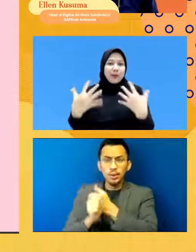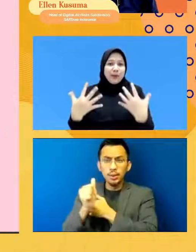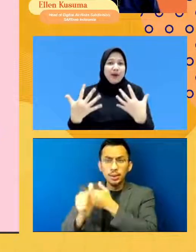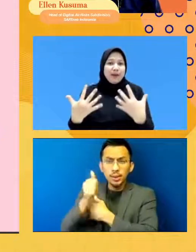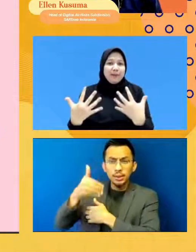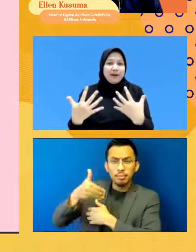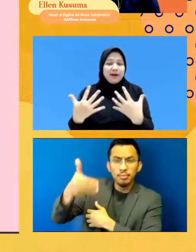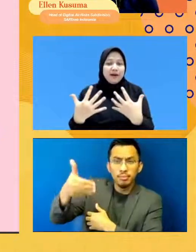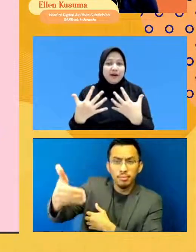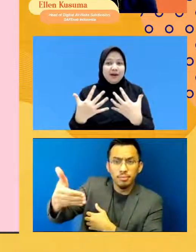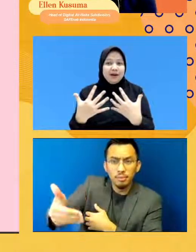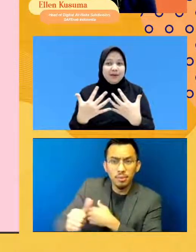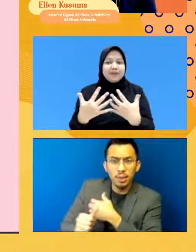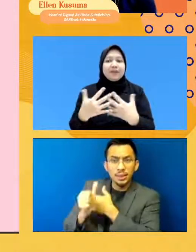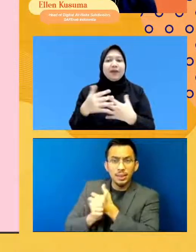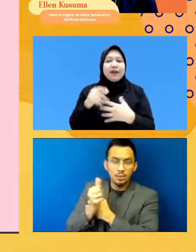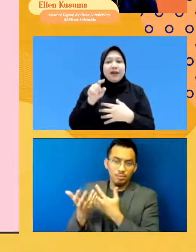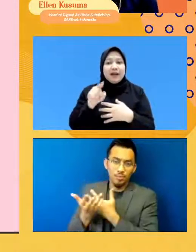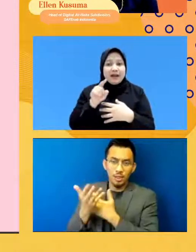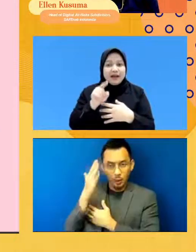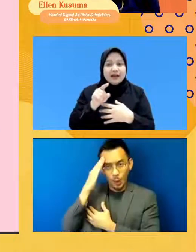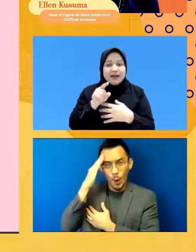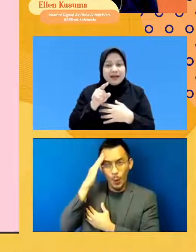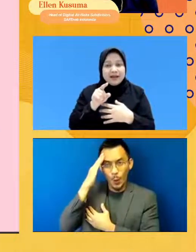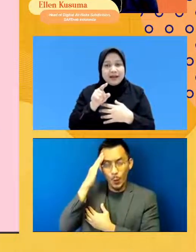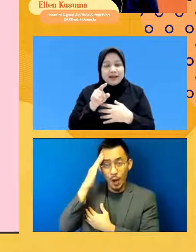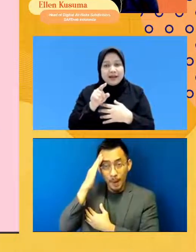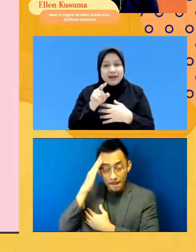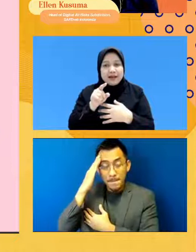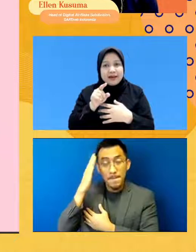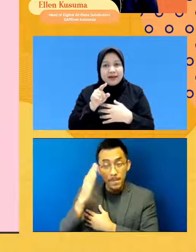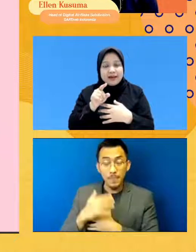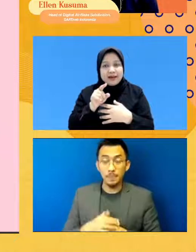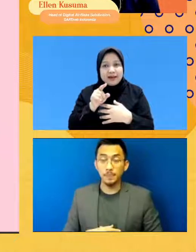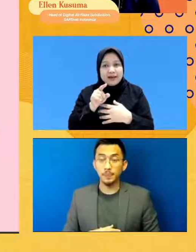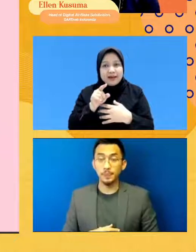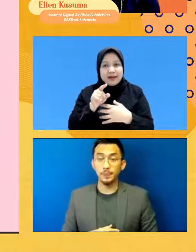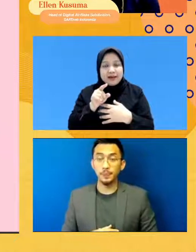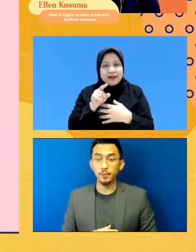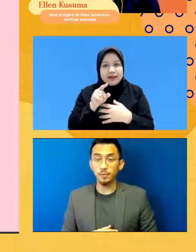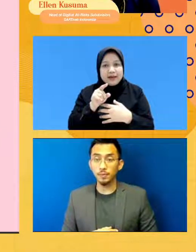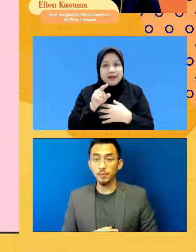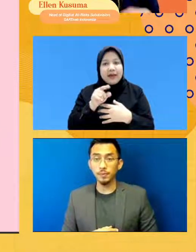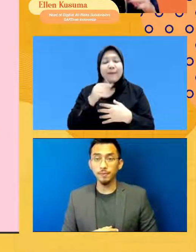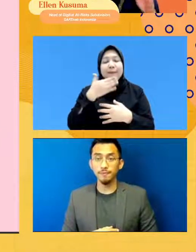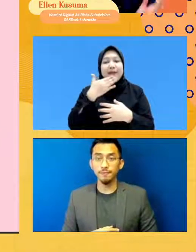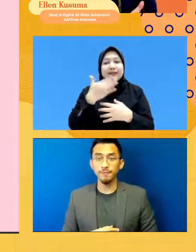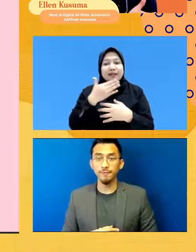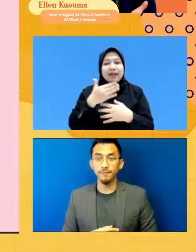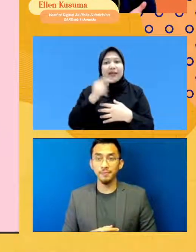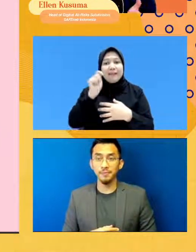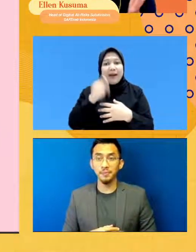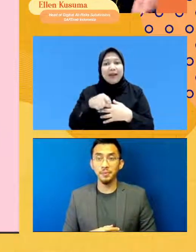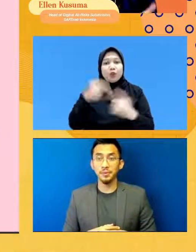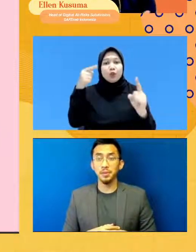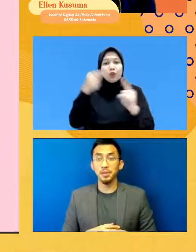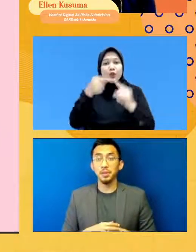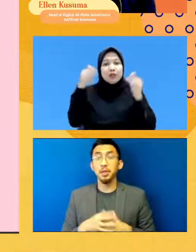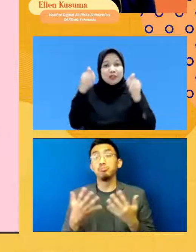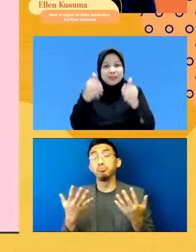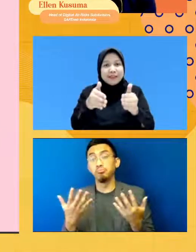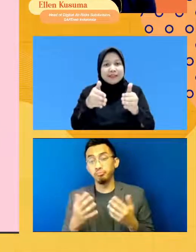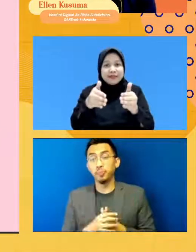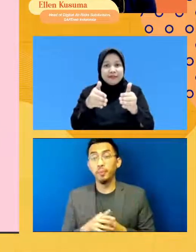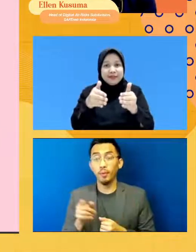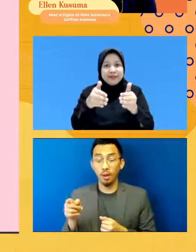this action is only for a specific for a specific time. So we understand the limitation